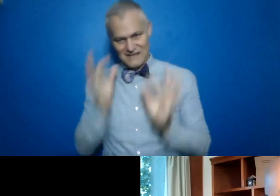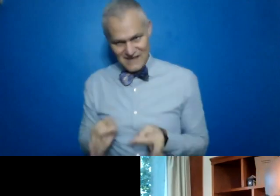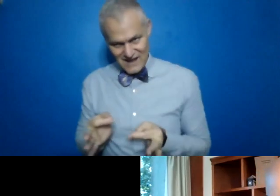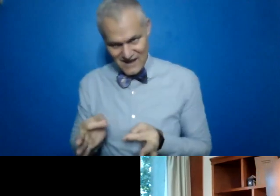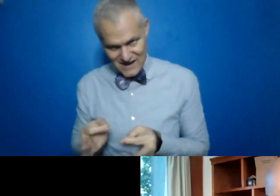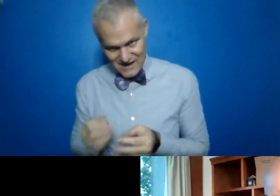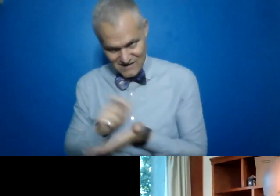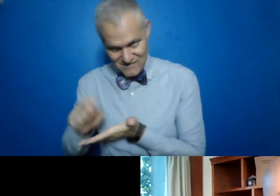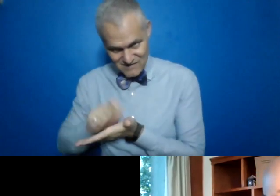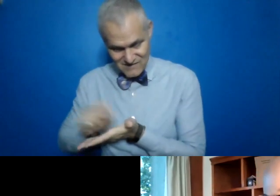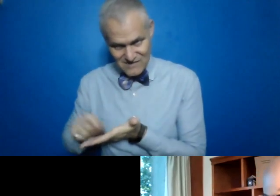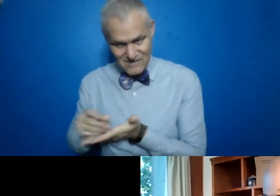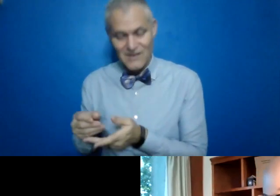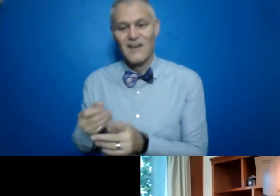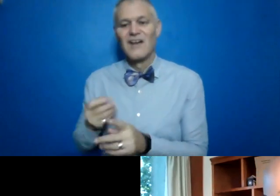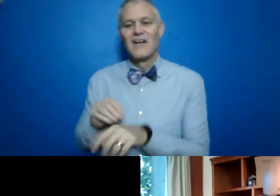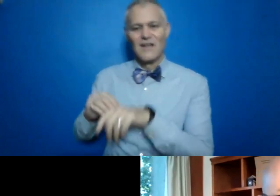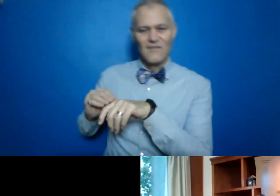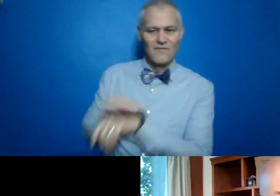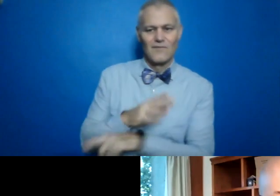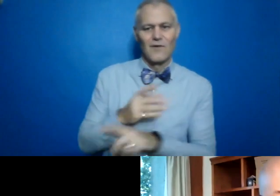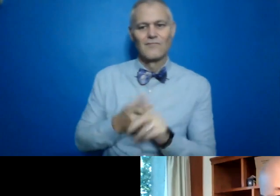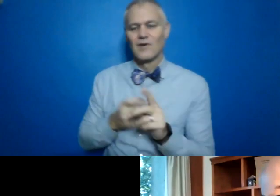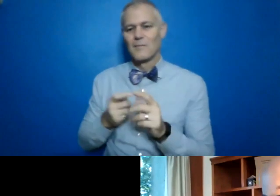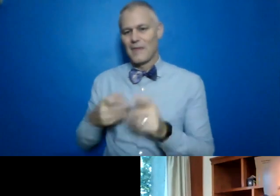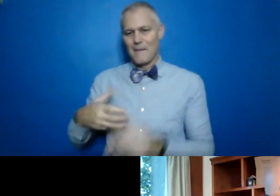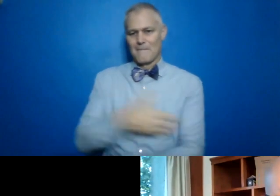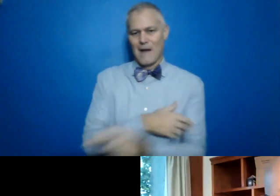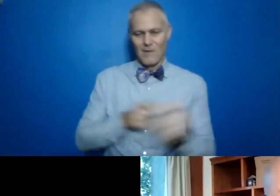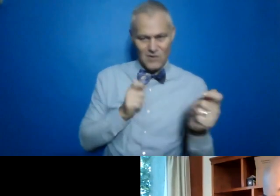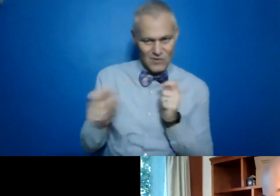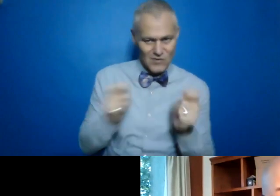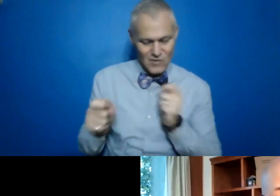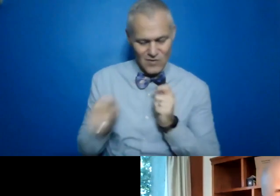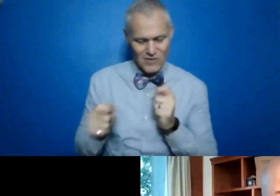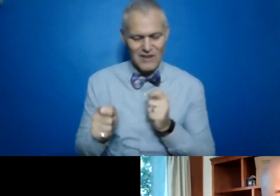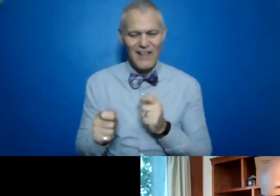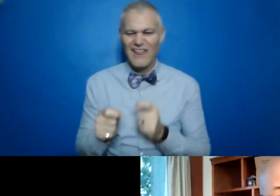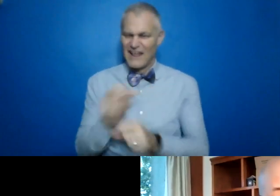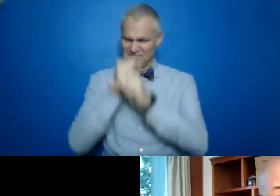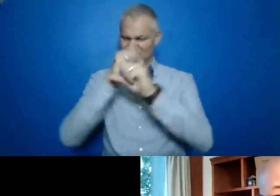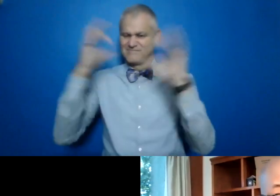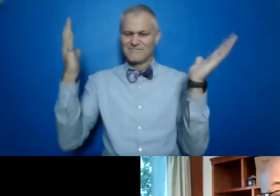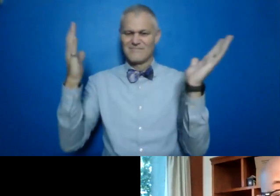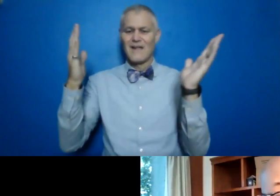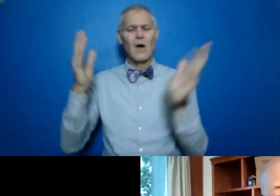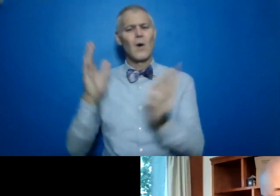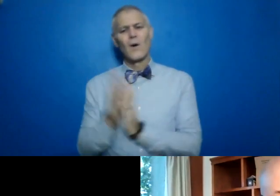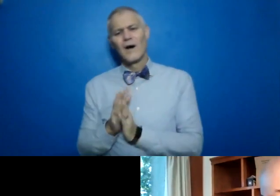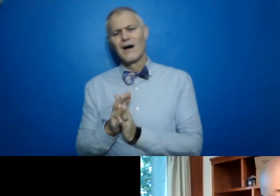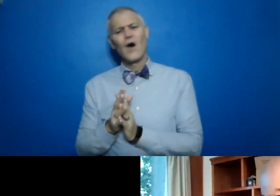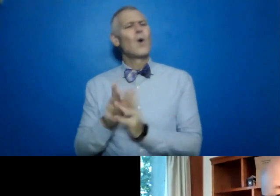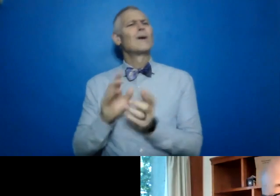it was informed by a particular operation of power. And so this notion, the way that they tell this narrative of